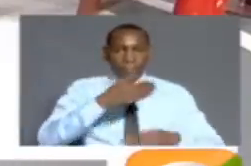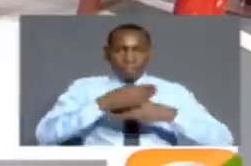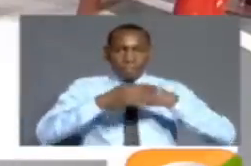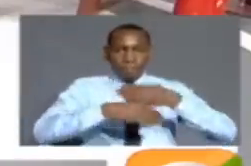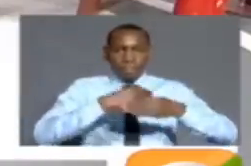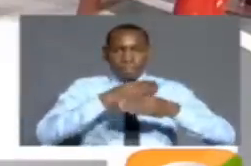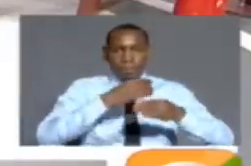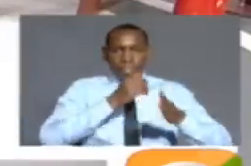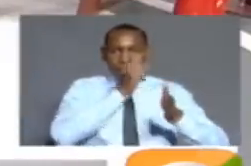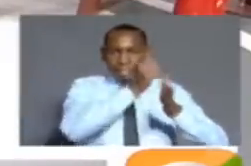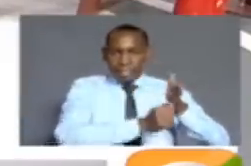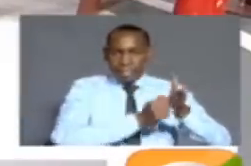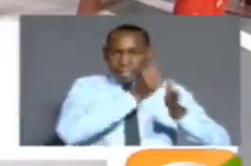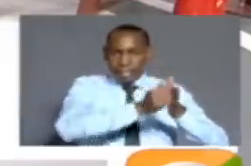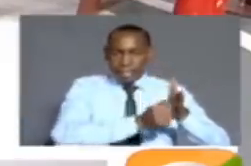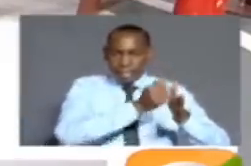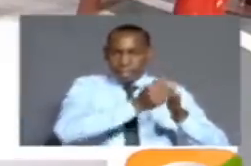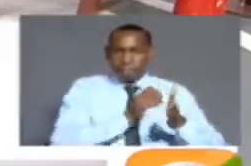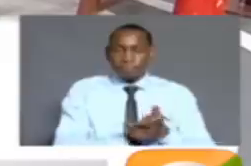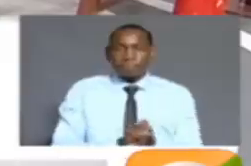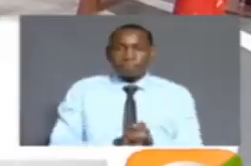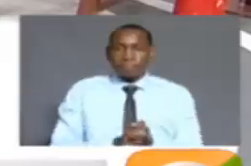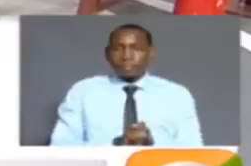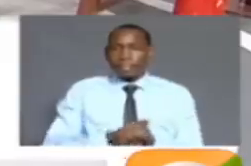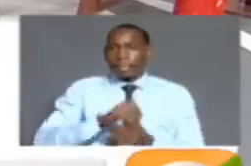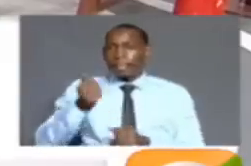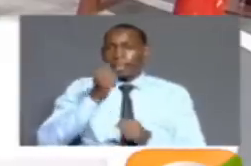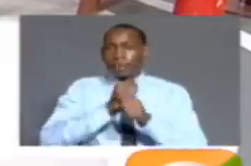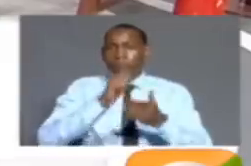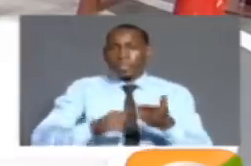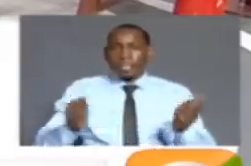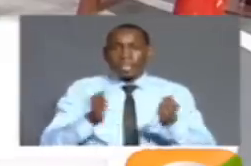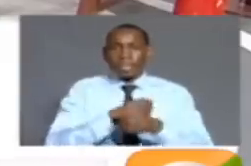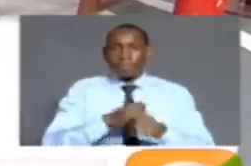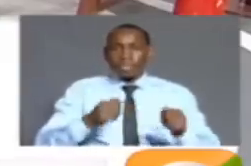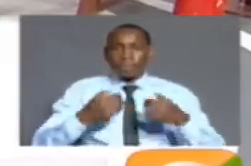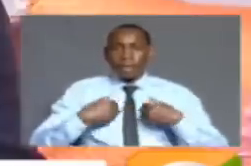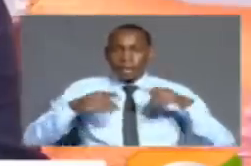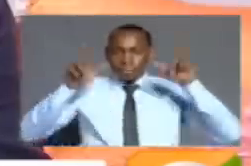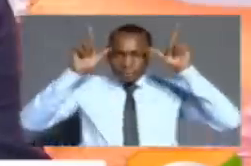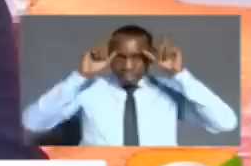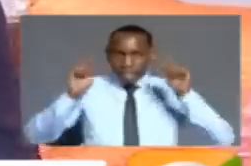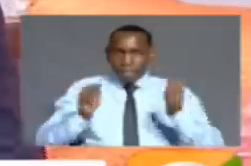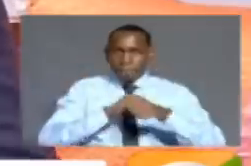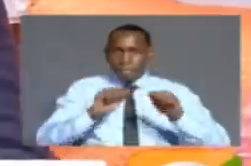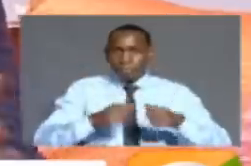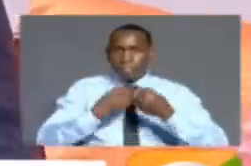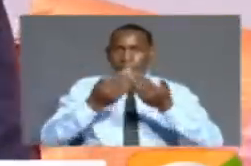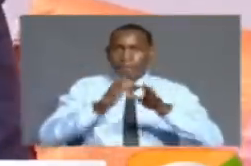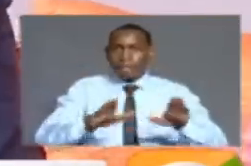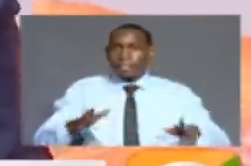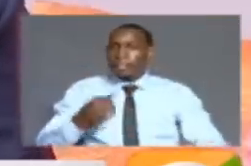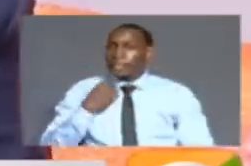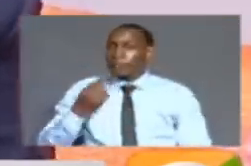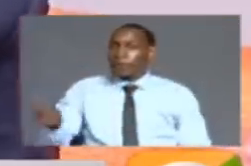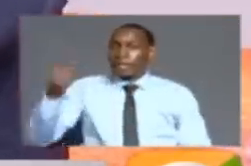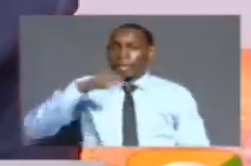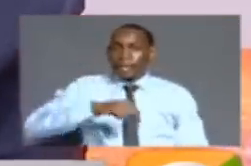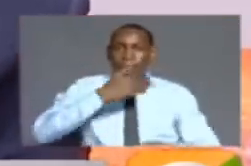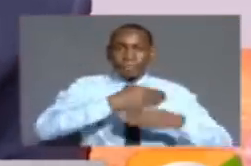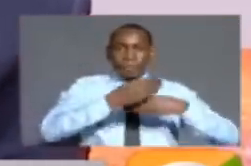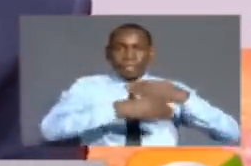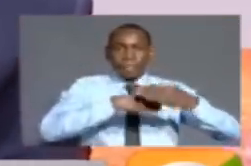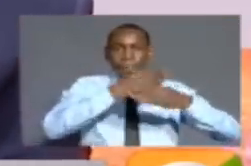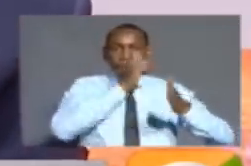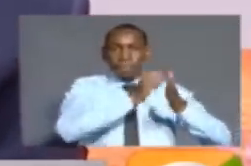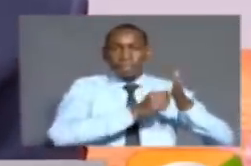rail. Because there, what will they do? They will not keep cows, will not give them our land. I just told them, you guys, you come and build your rails,